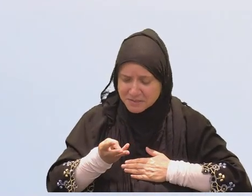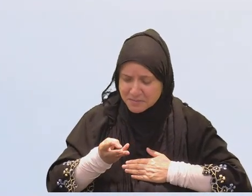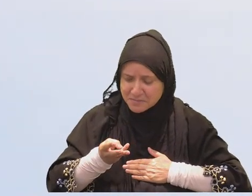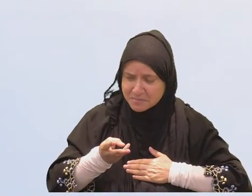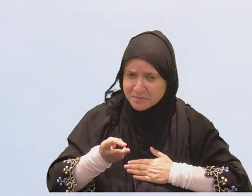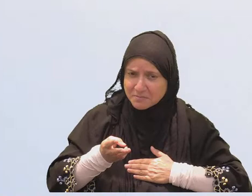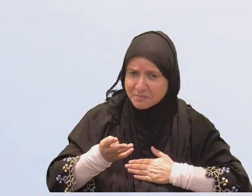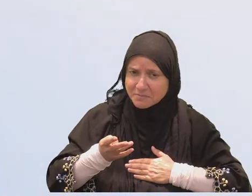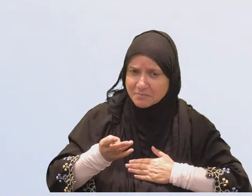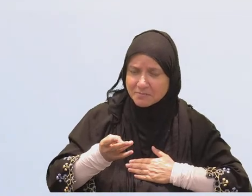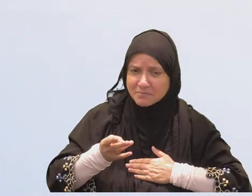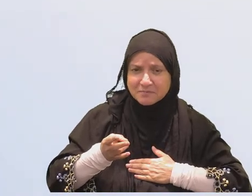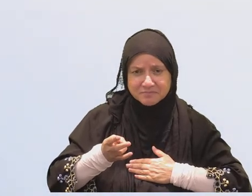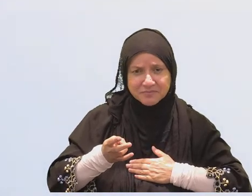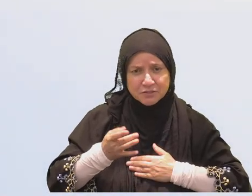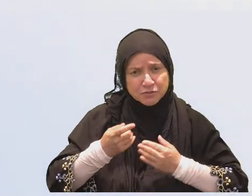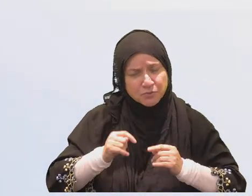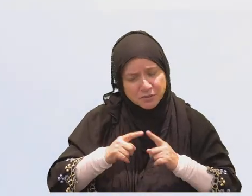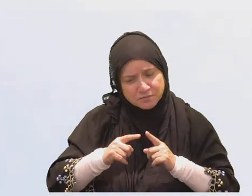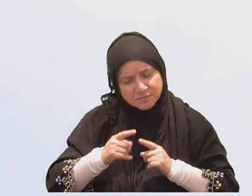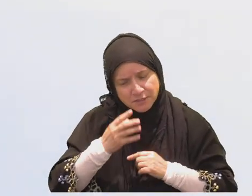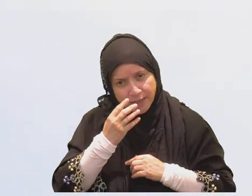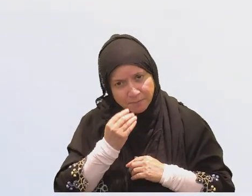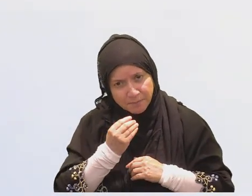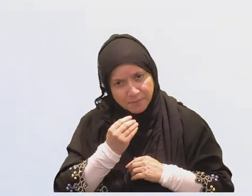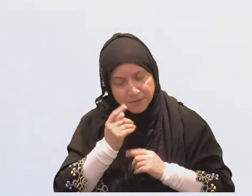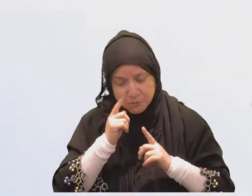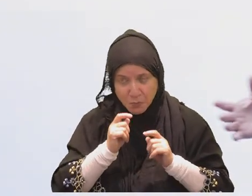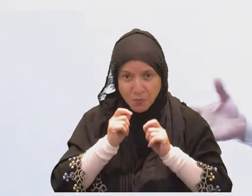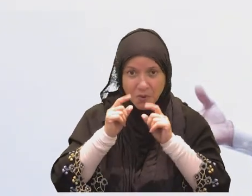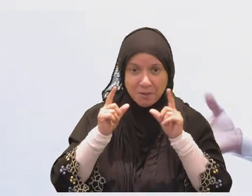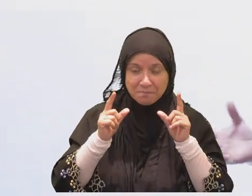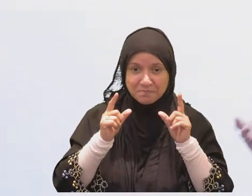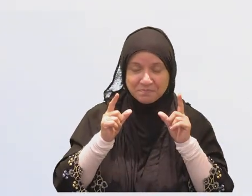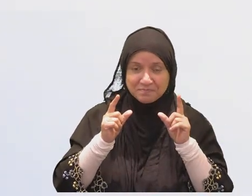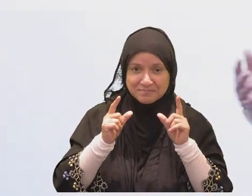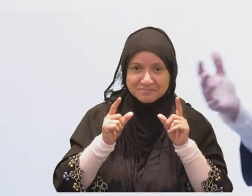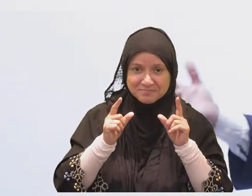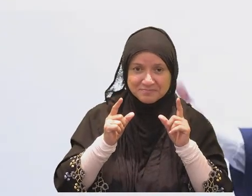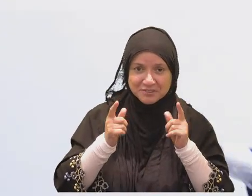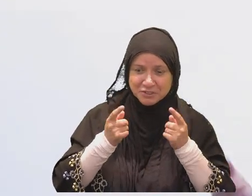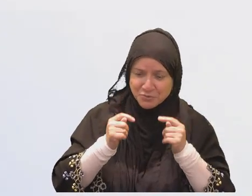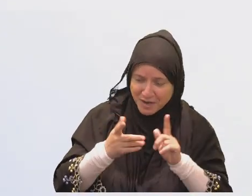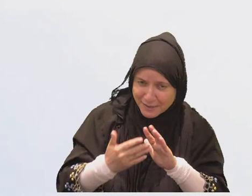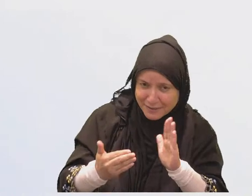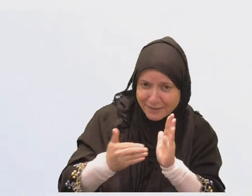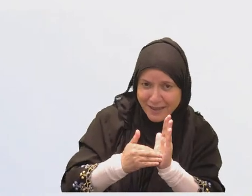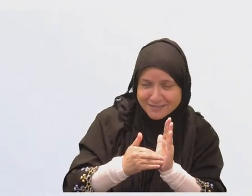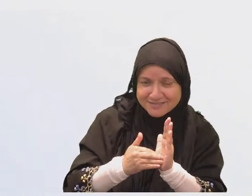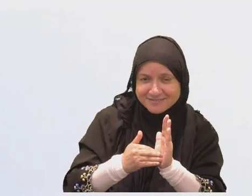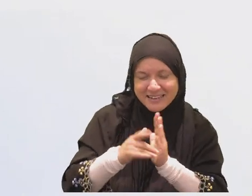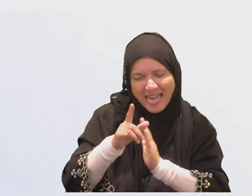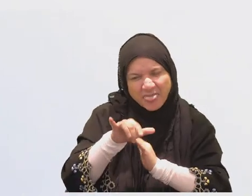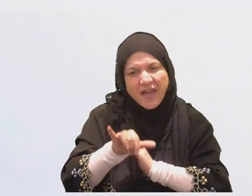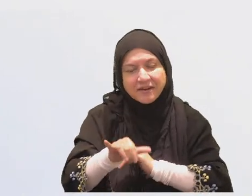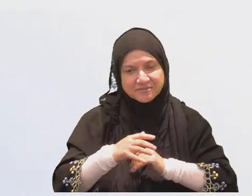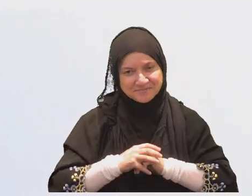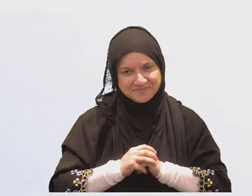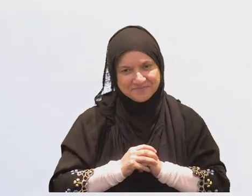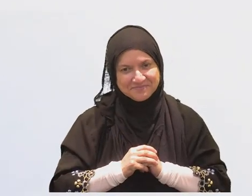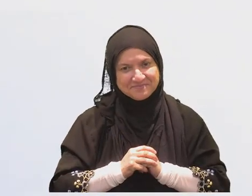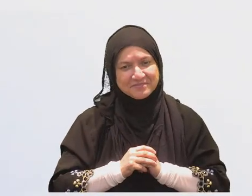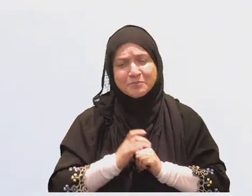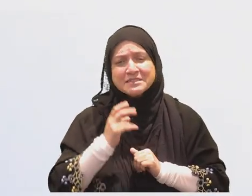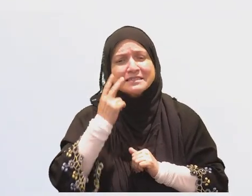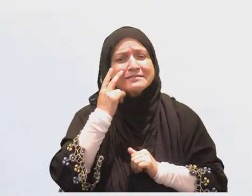we're relieved. Allah make us, bless us. We come to Juma on Friday, we see all these beautiful believers, and we're